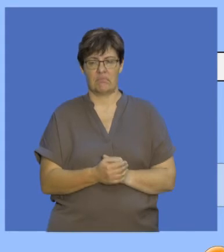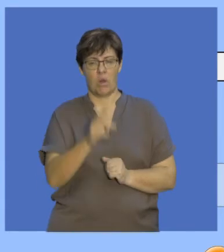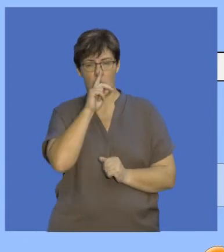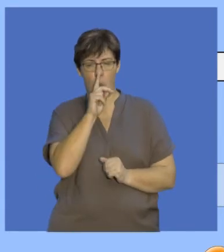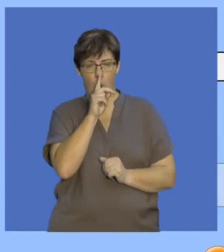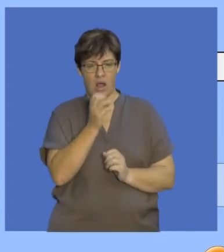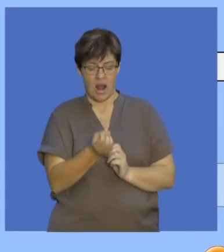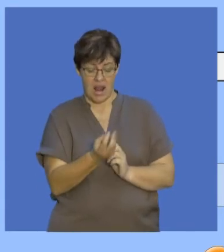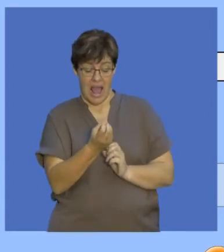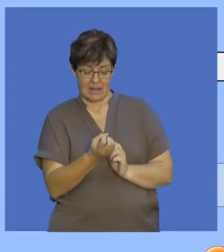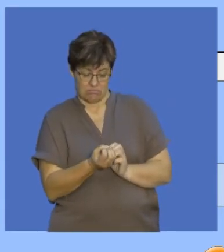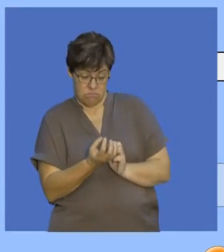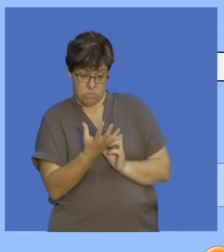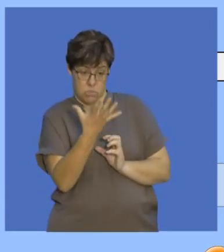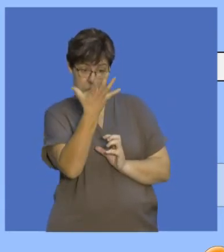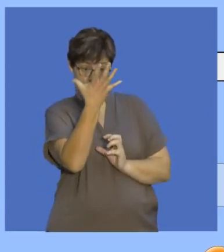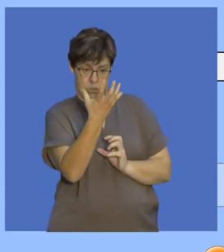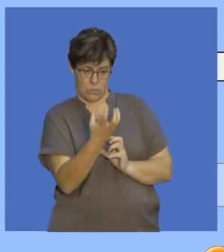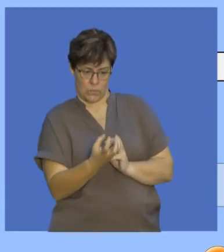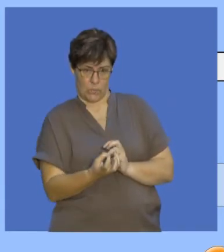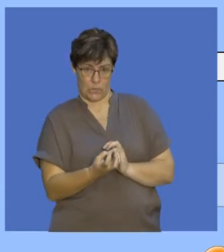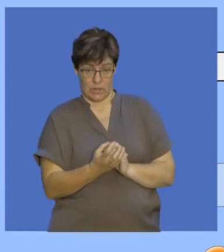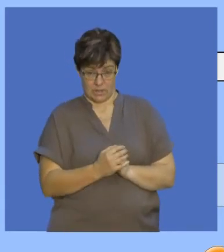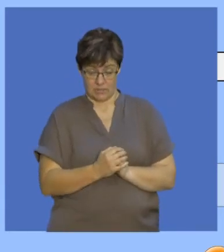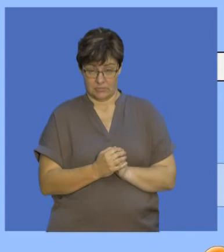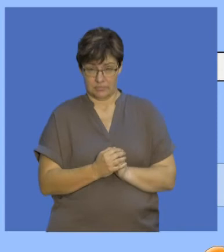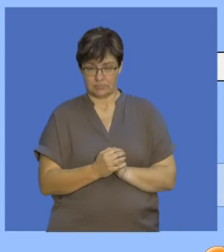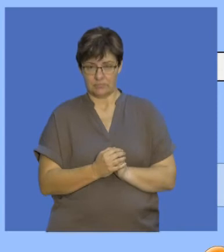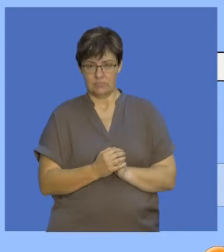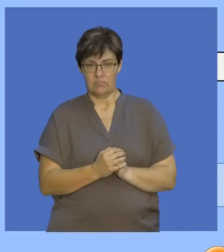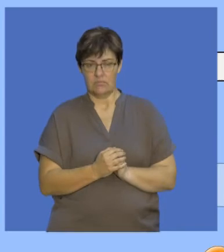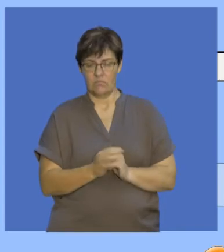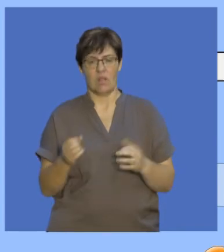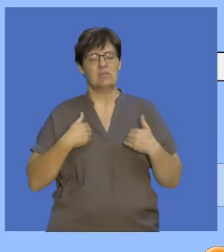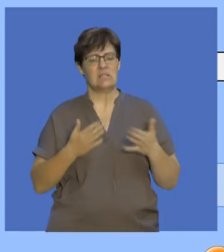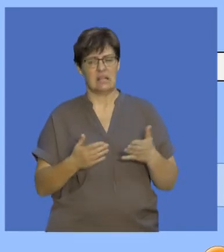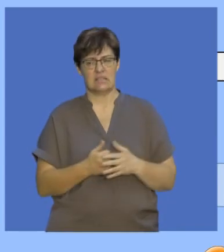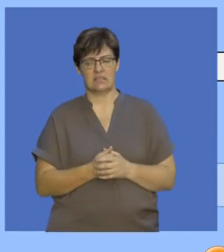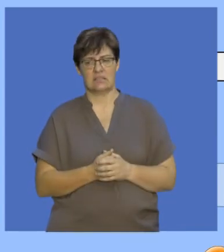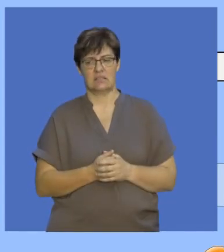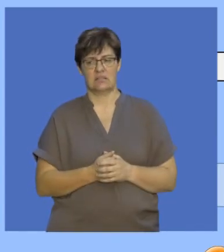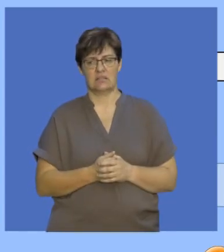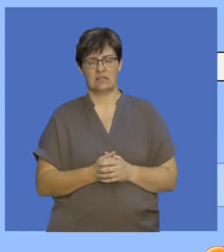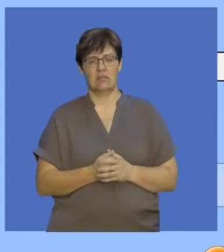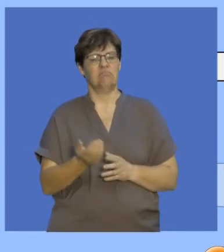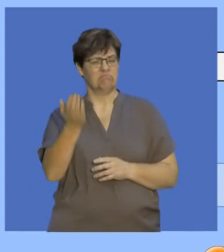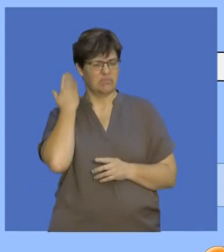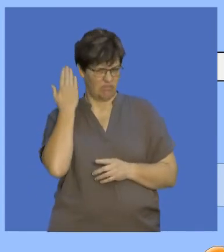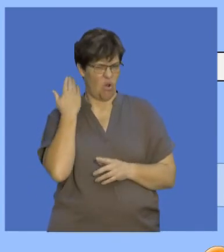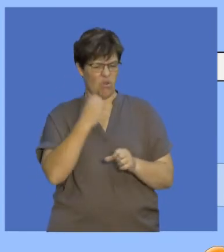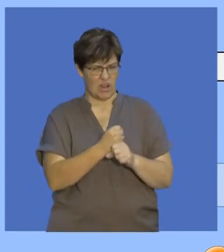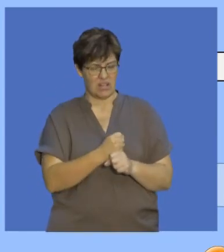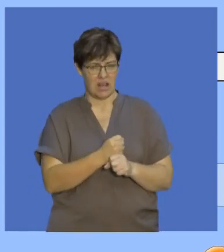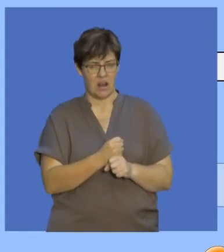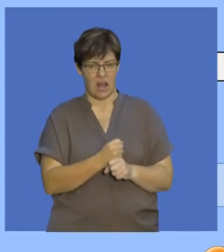the brightness of the light bulb, okay? Now, we'll start with something that we know from our earlier grades.